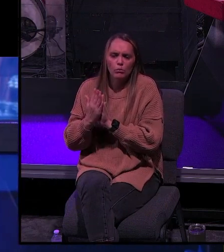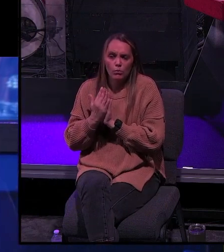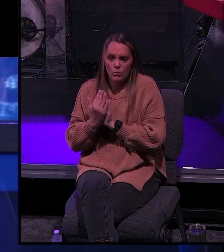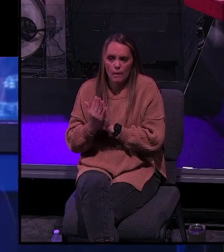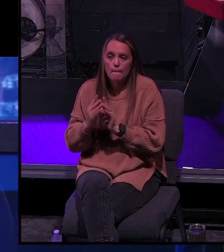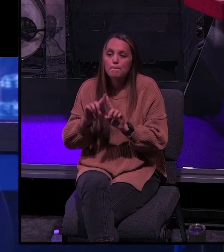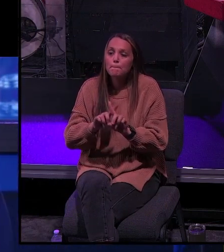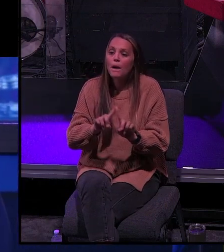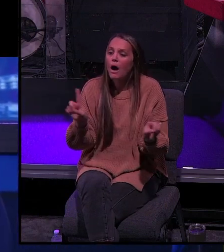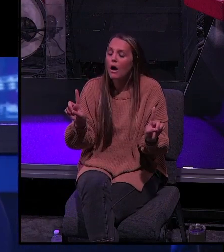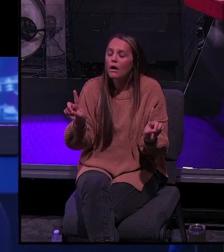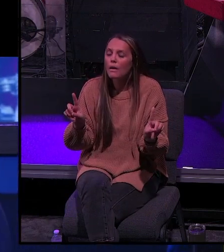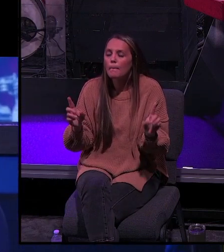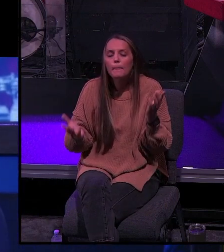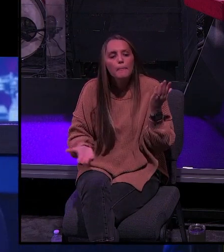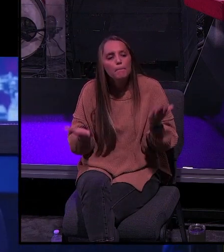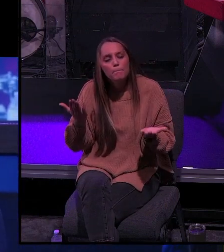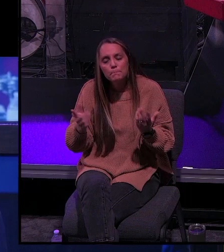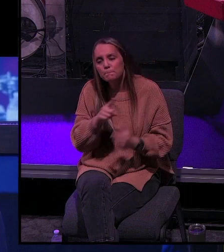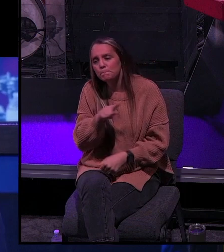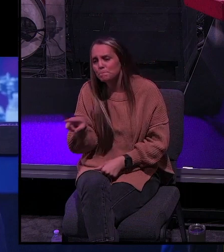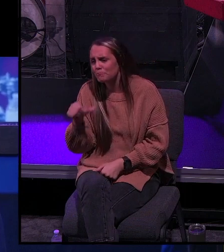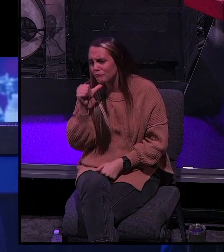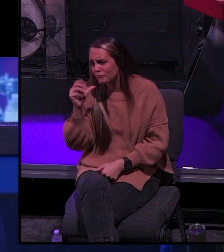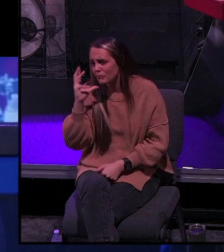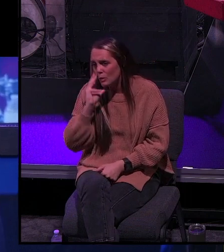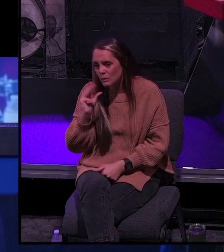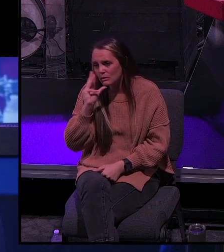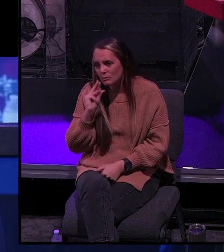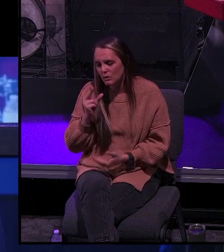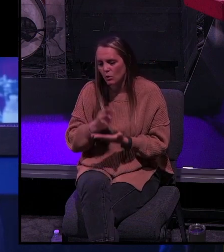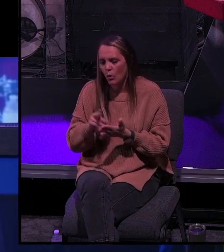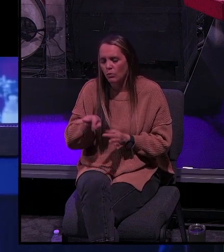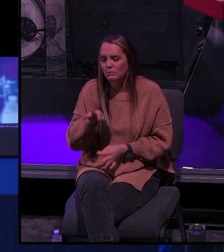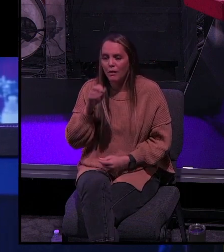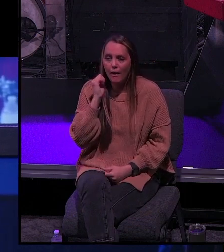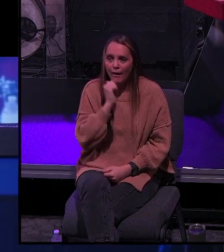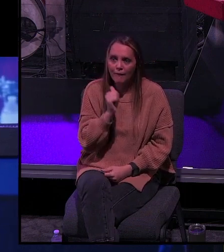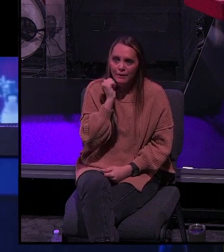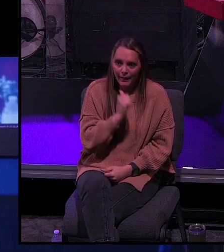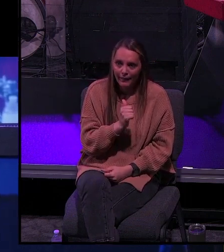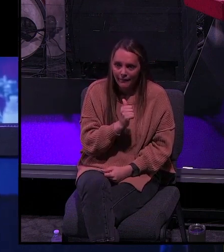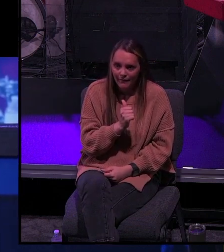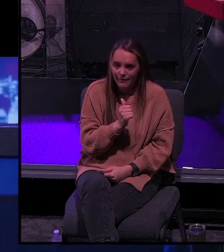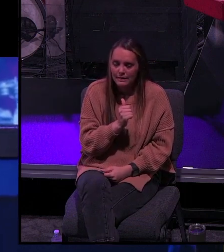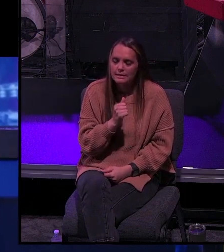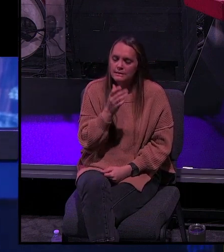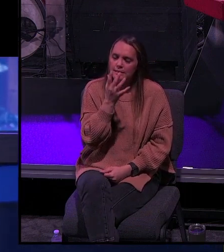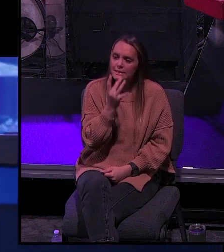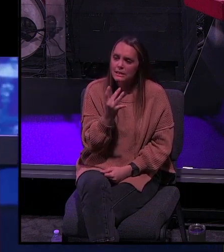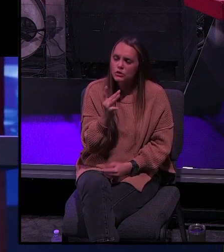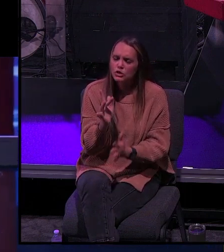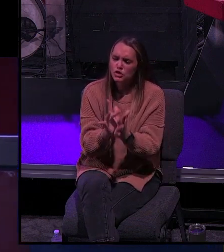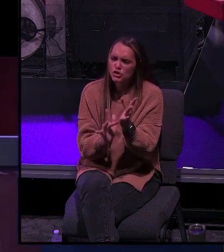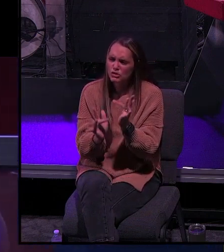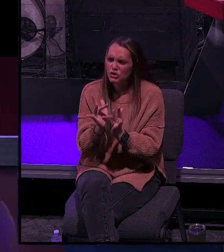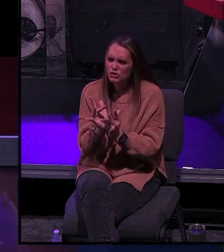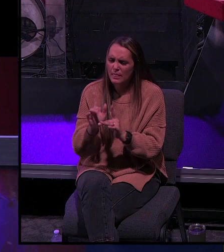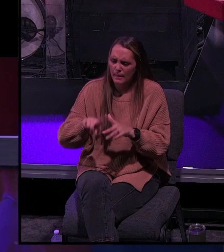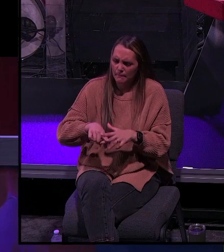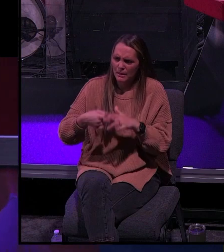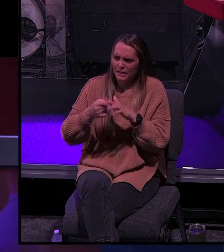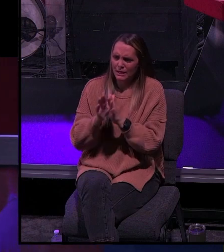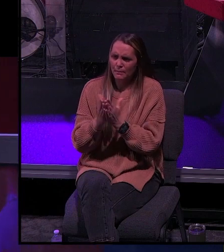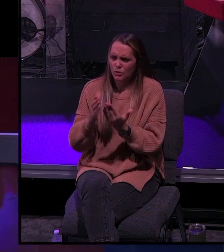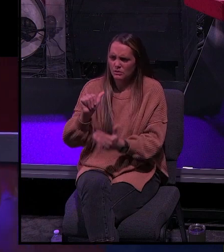But maybe you're not experiencing Him every single day. What's interesting is that Jesus, in the very beginning of the book of Acts, He says